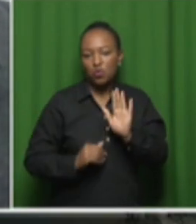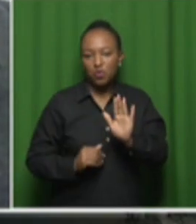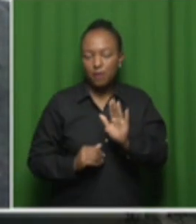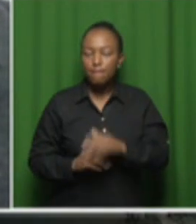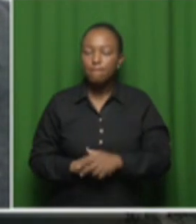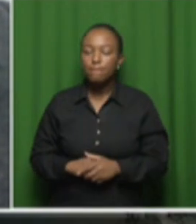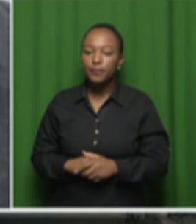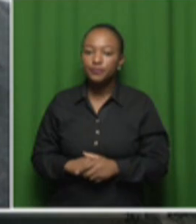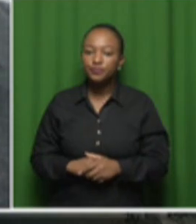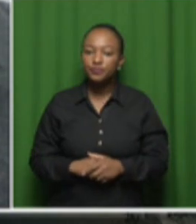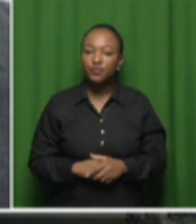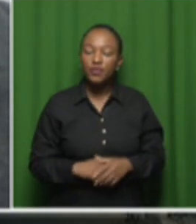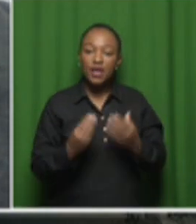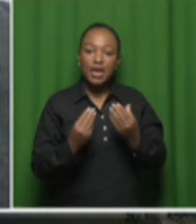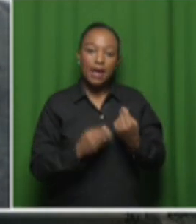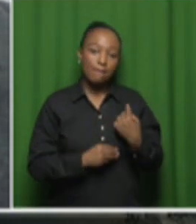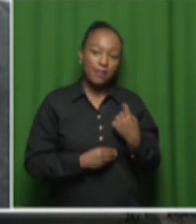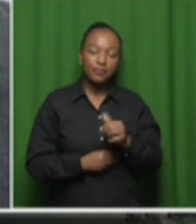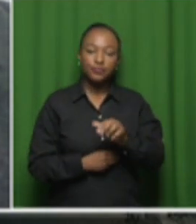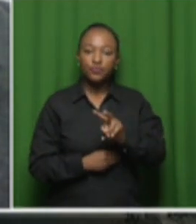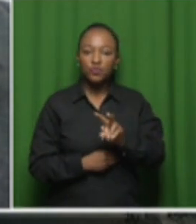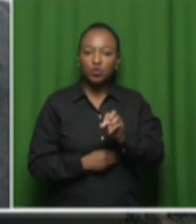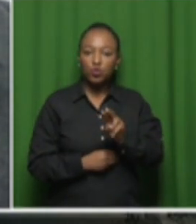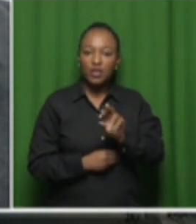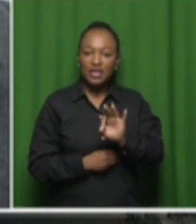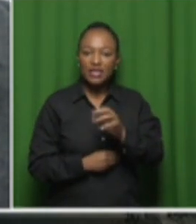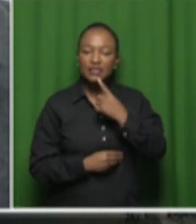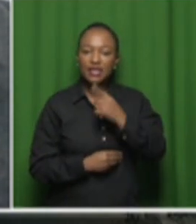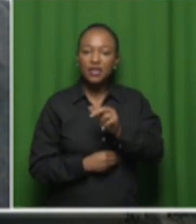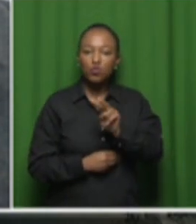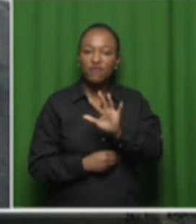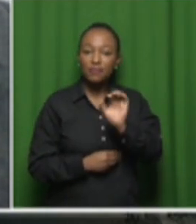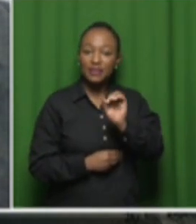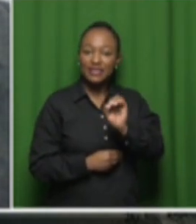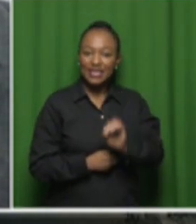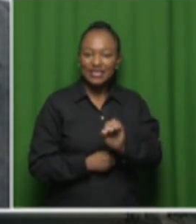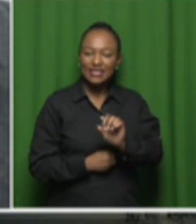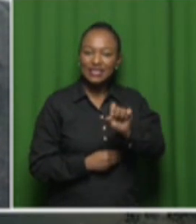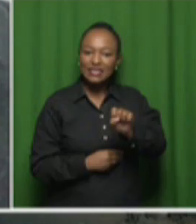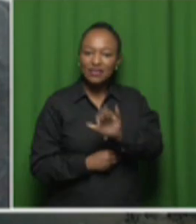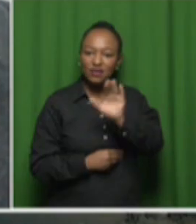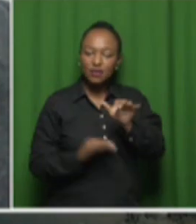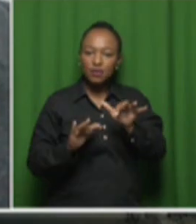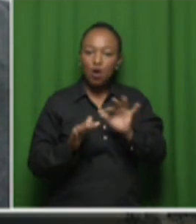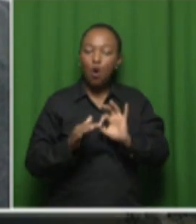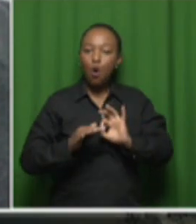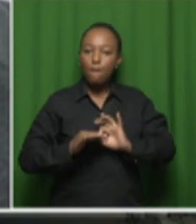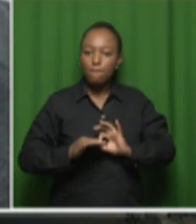the statistics we look at, the 2023 National Reading Survey, saying that 25% of South Africans have no books at